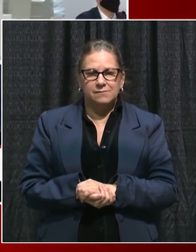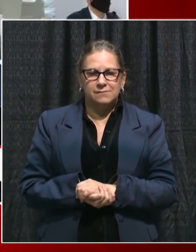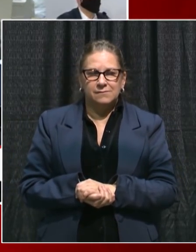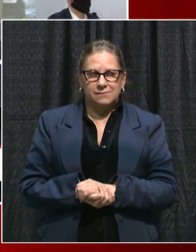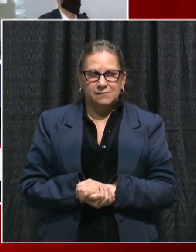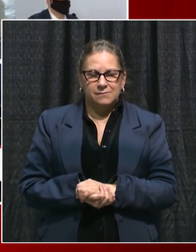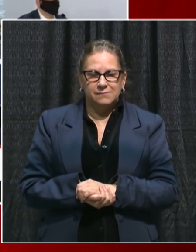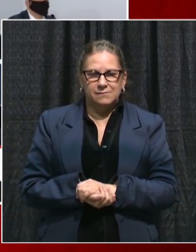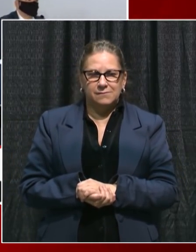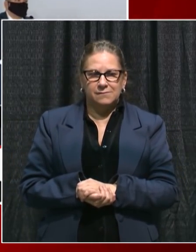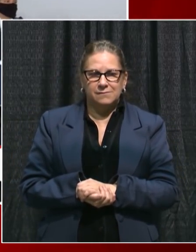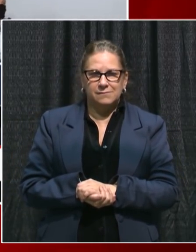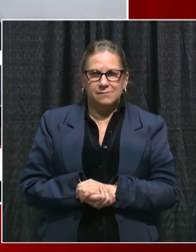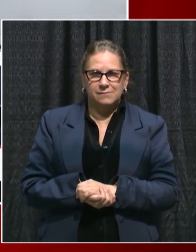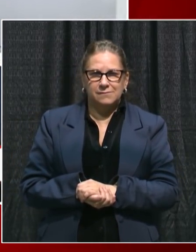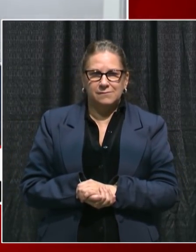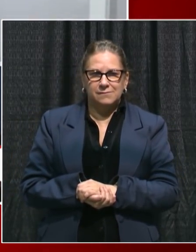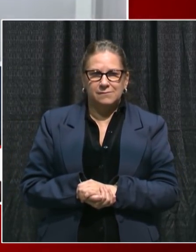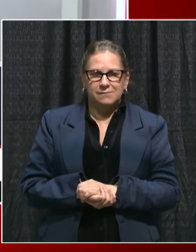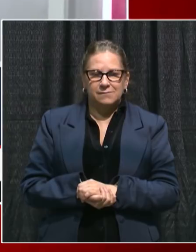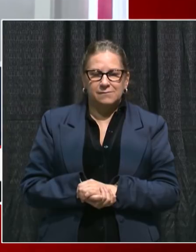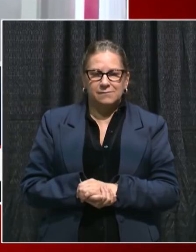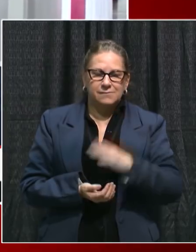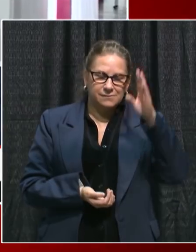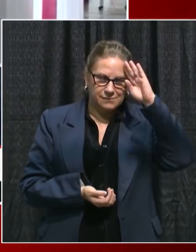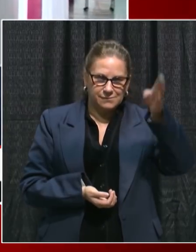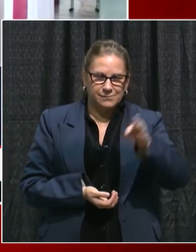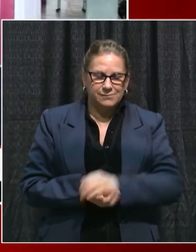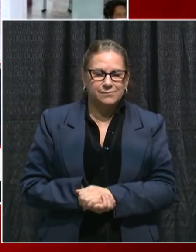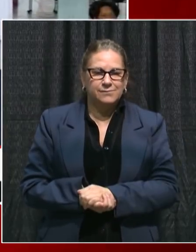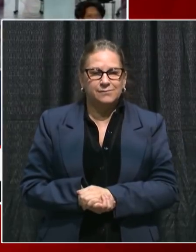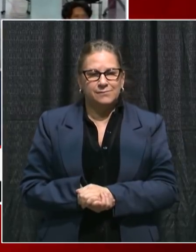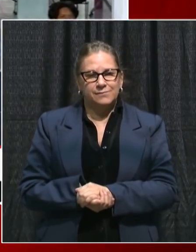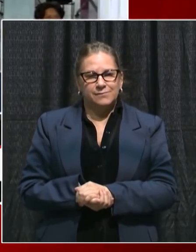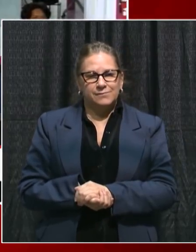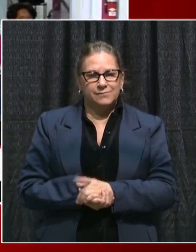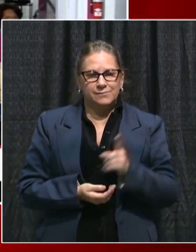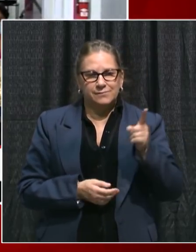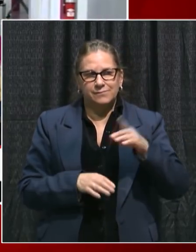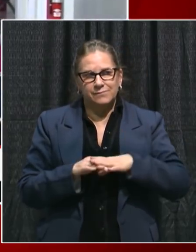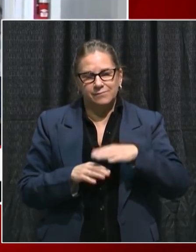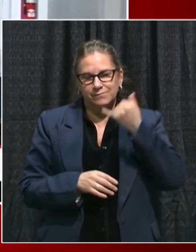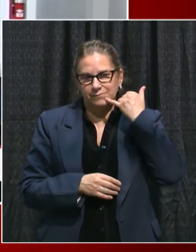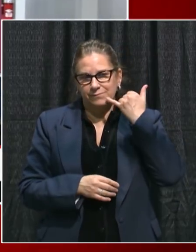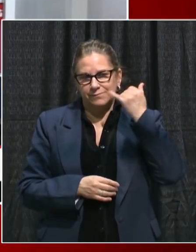Amanda Gomez from City Paper. Amanda Gomez, you're unmuted.